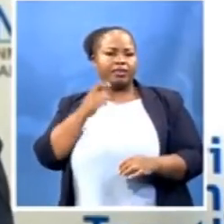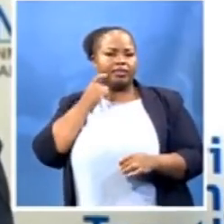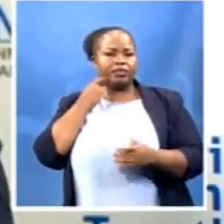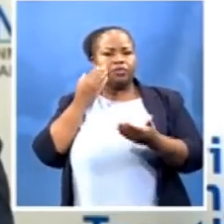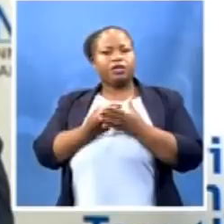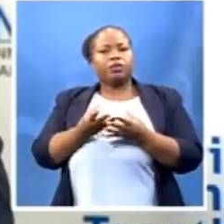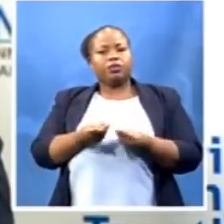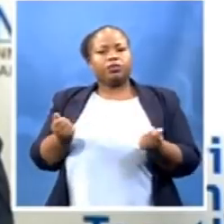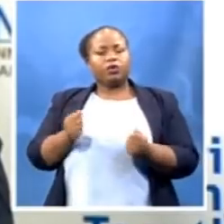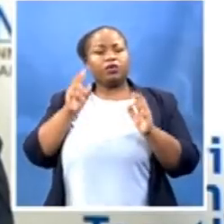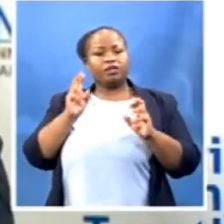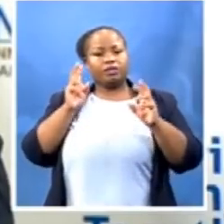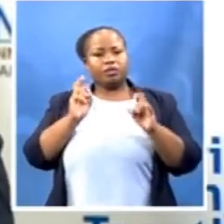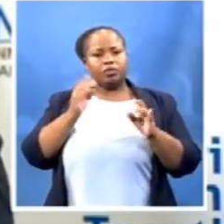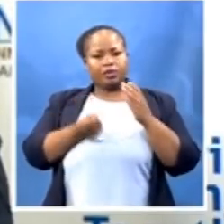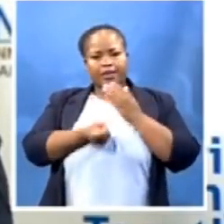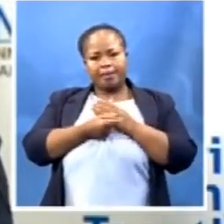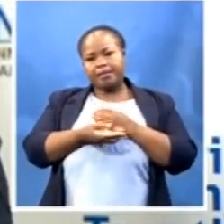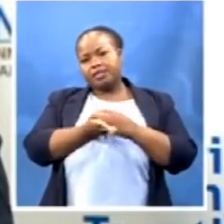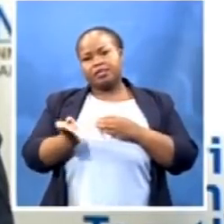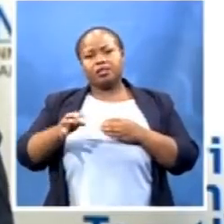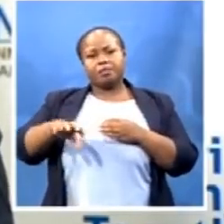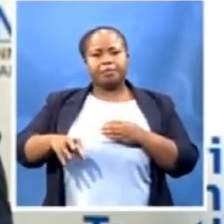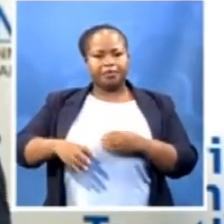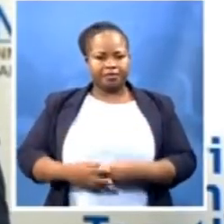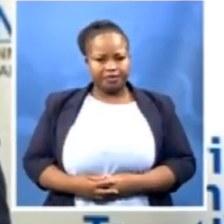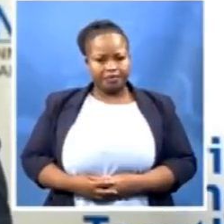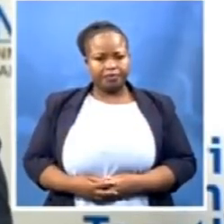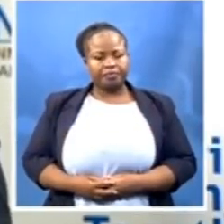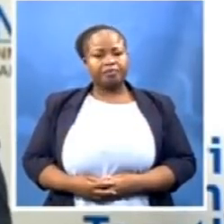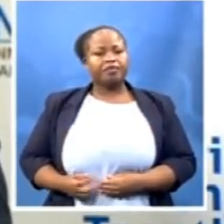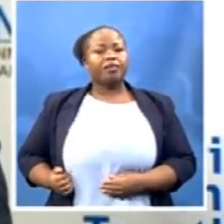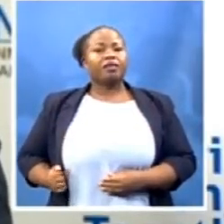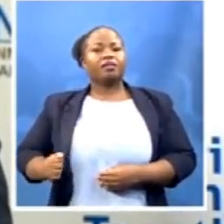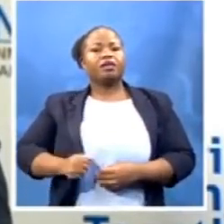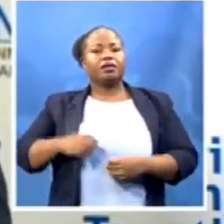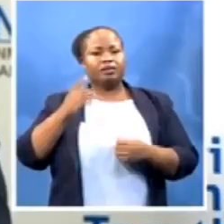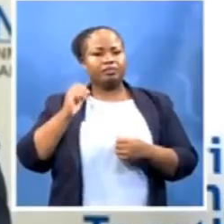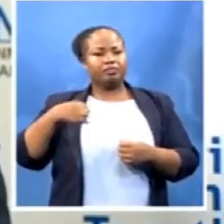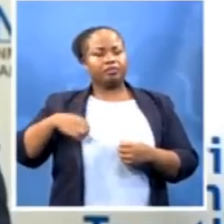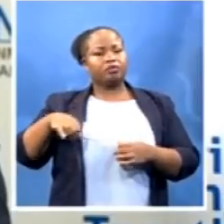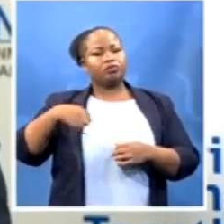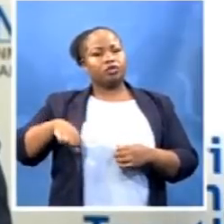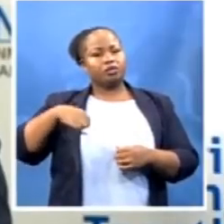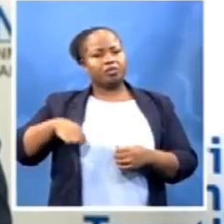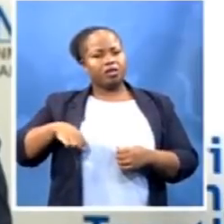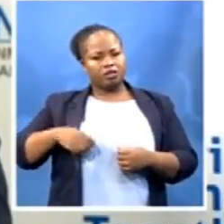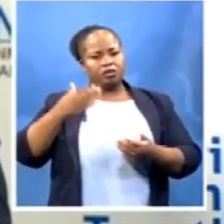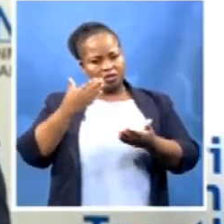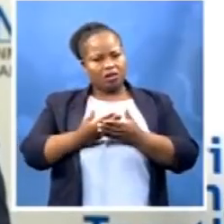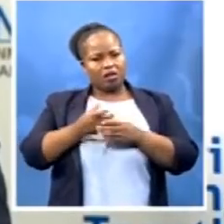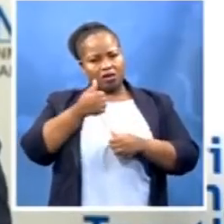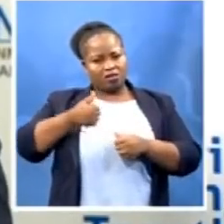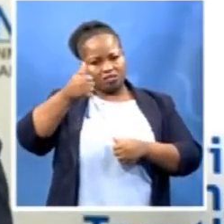the province. Power of attorney will be issued to the metros to assist with monitoring and to enforce evictions in